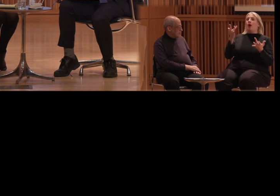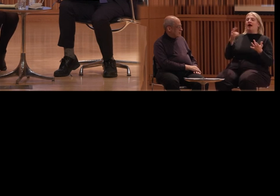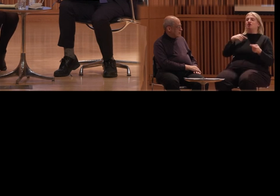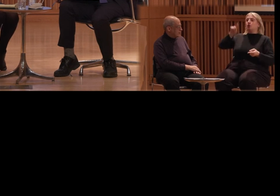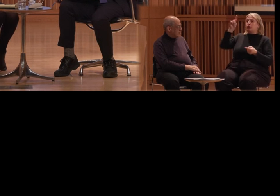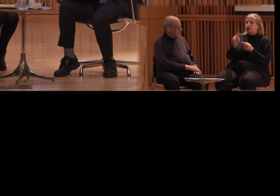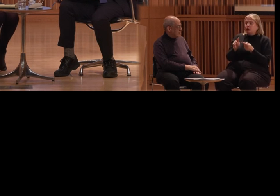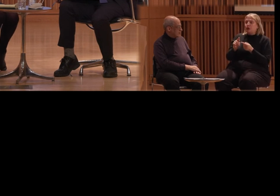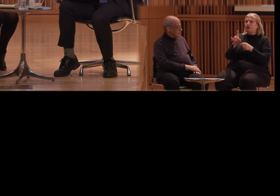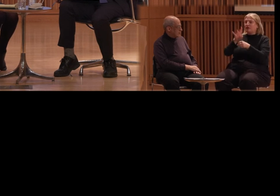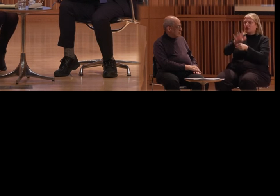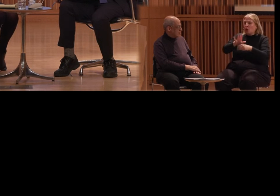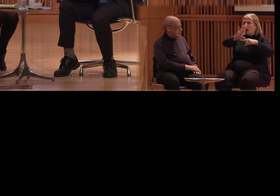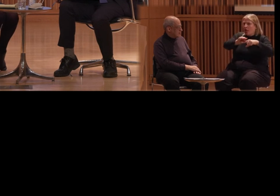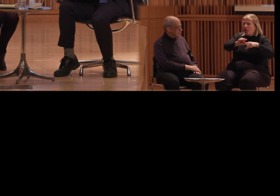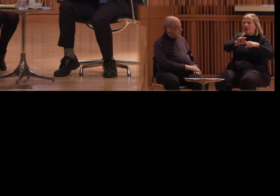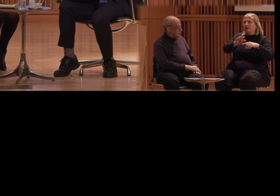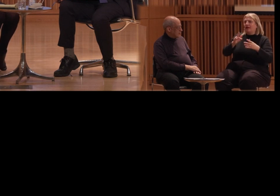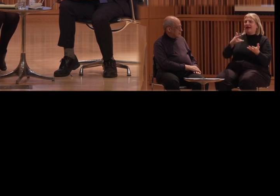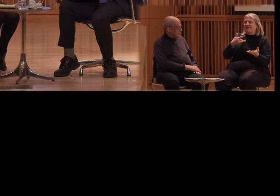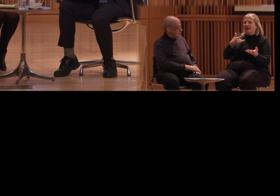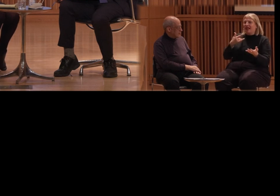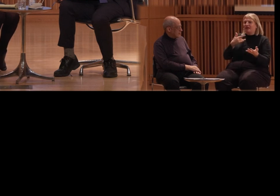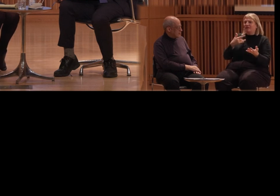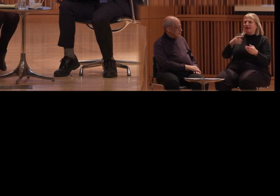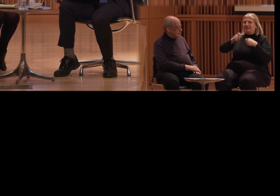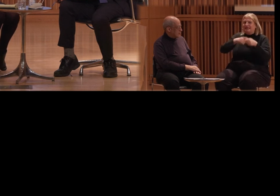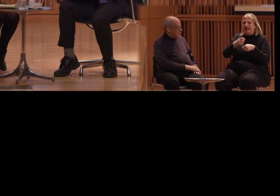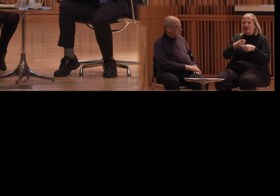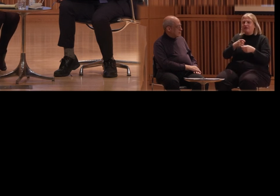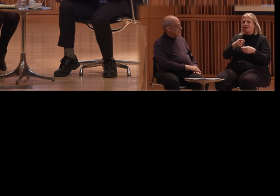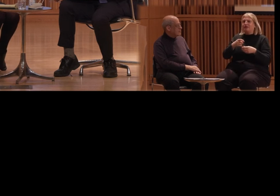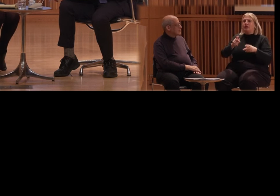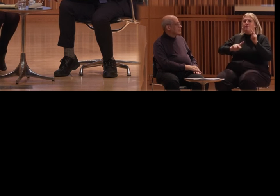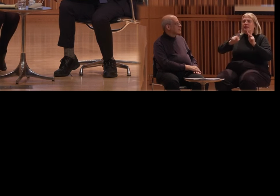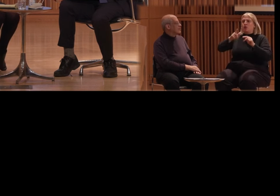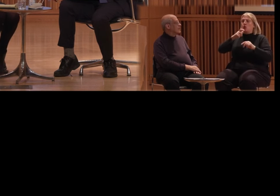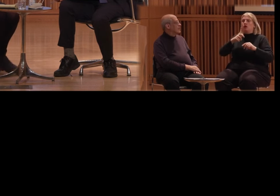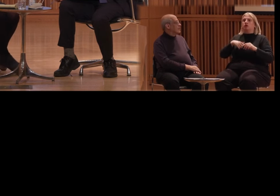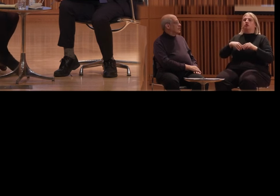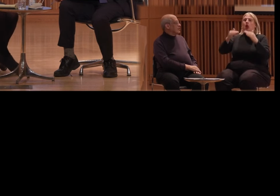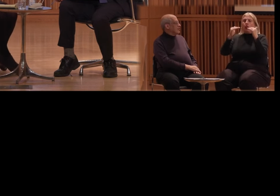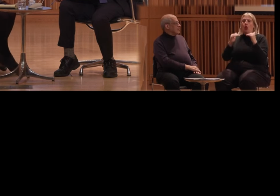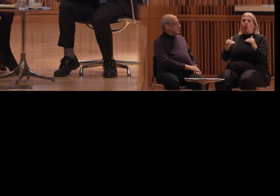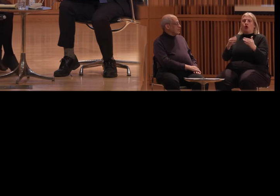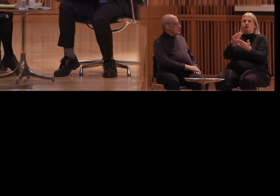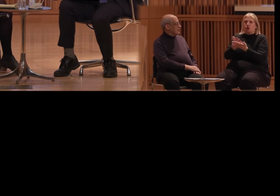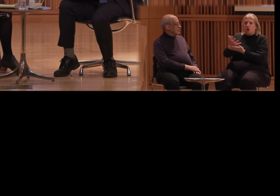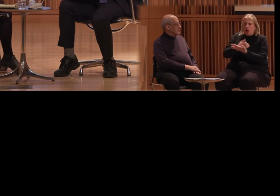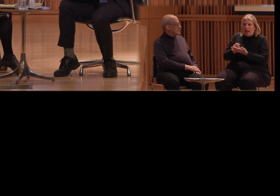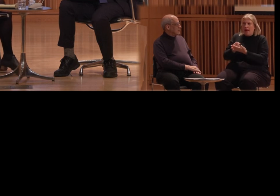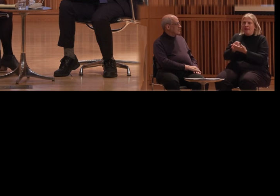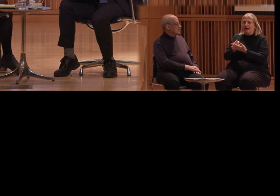soda subsidies rather than make it feel like low-income folks, individual consumers are the ones paying for it.